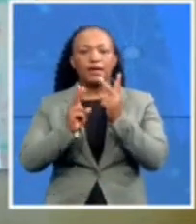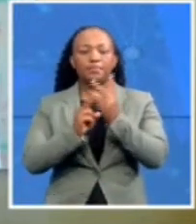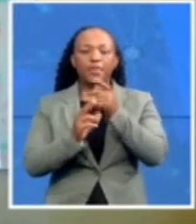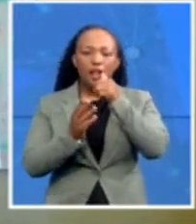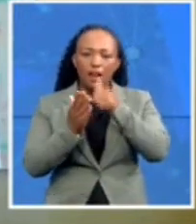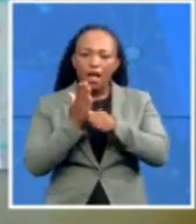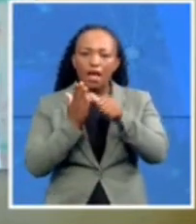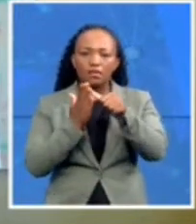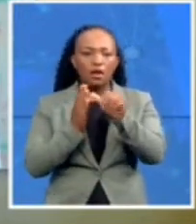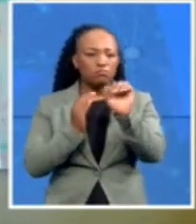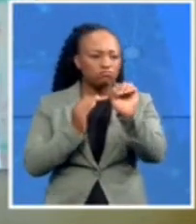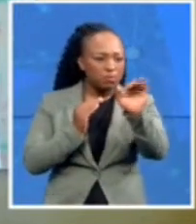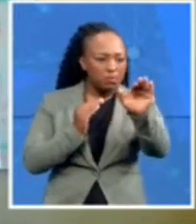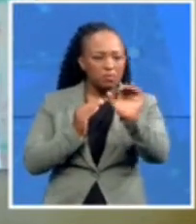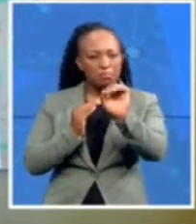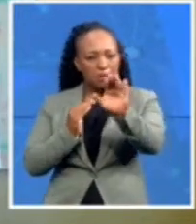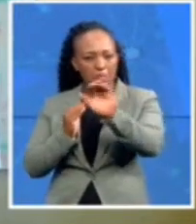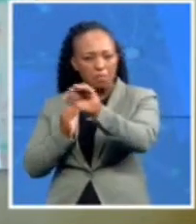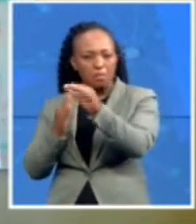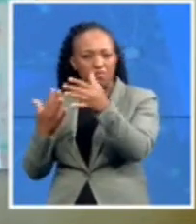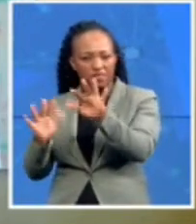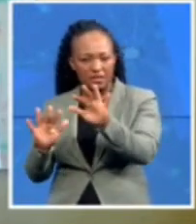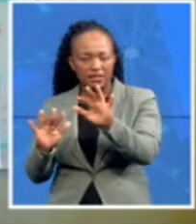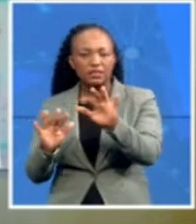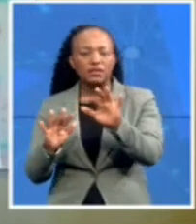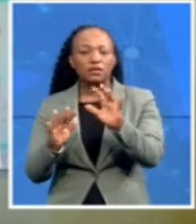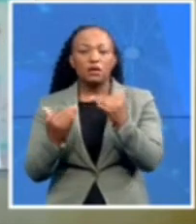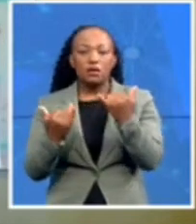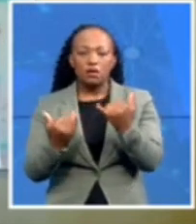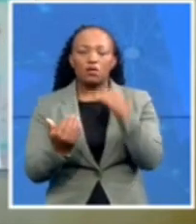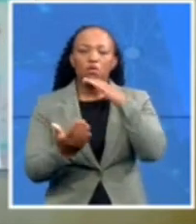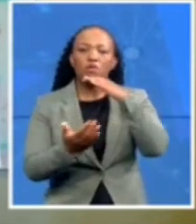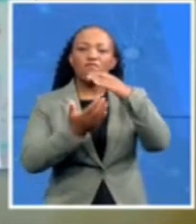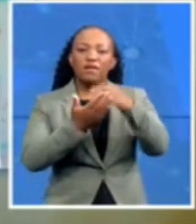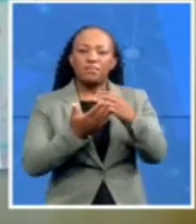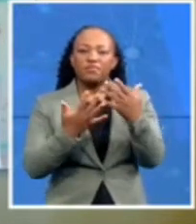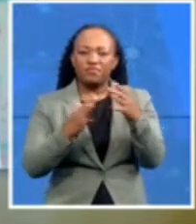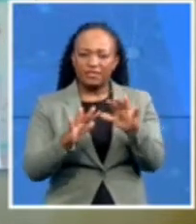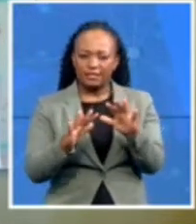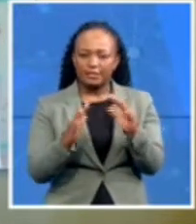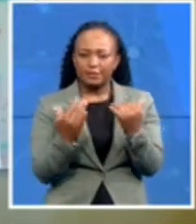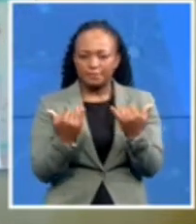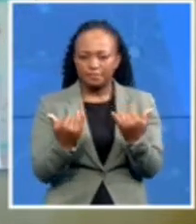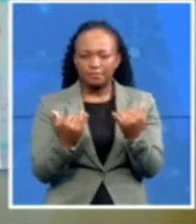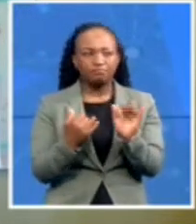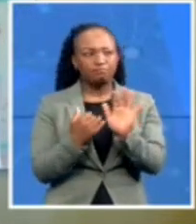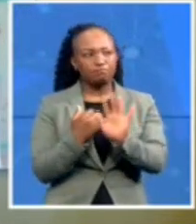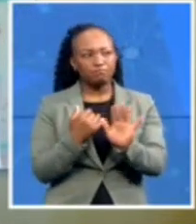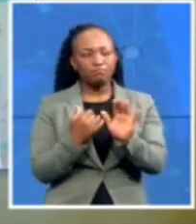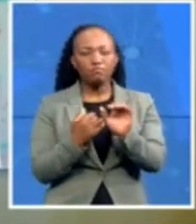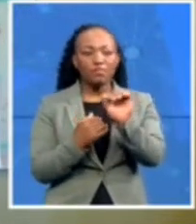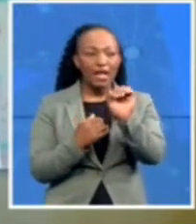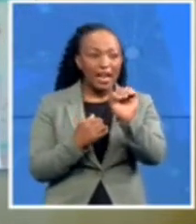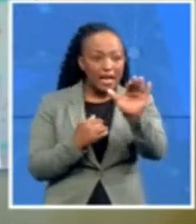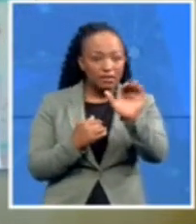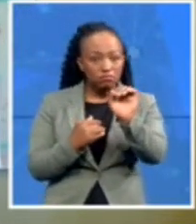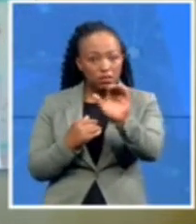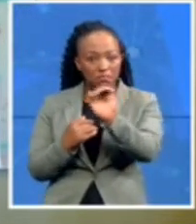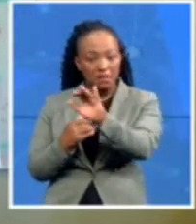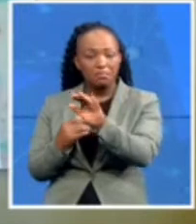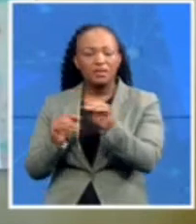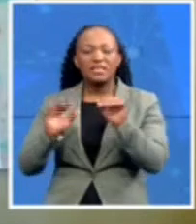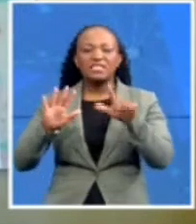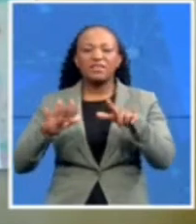can confirm that we've issued letters to 17 municipalities that do their own load shedding.